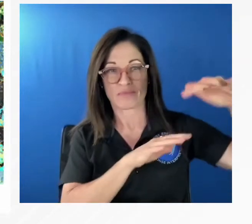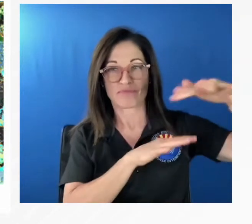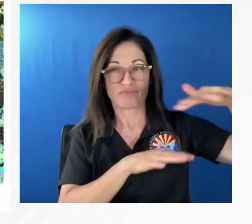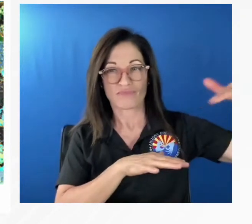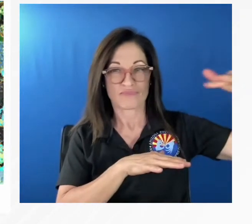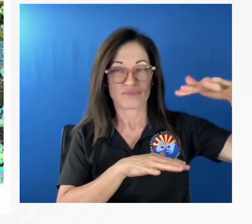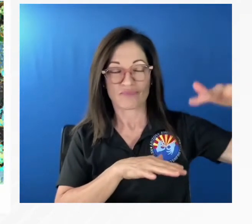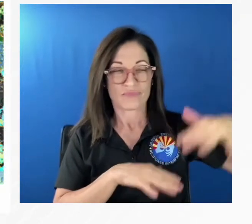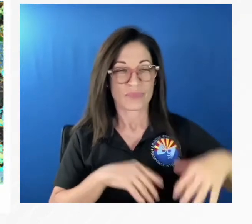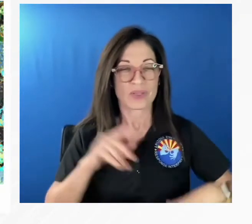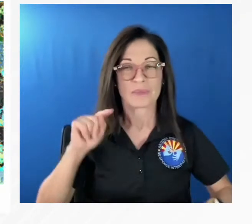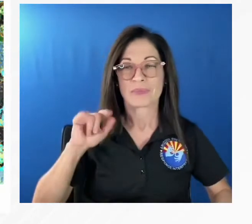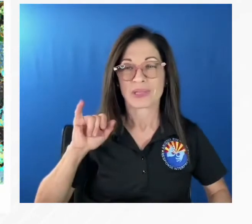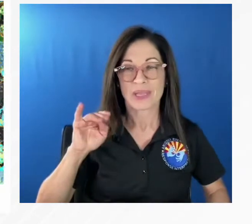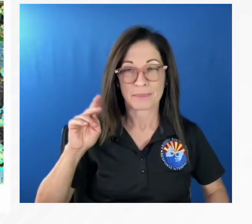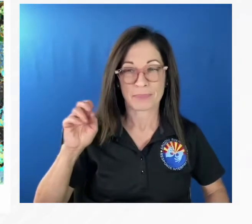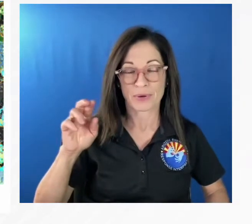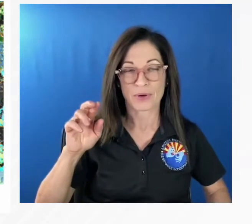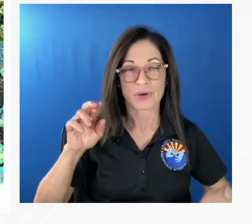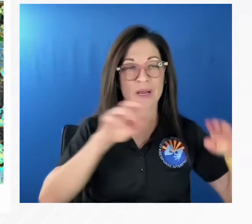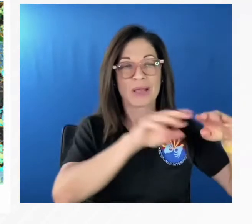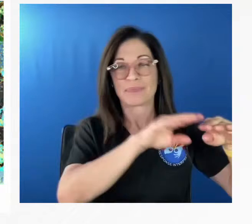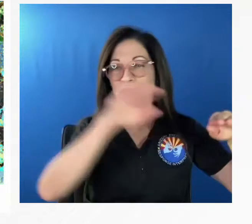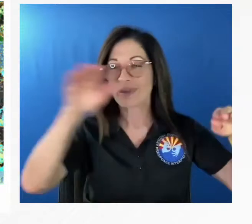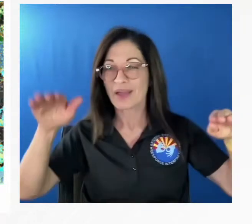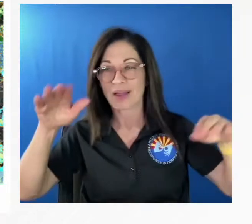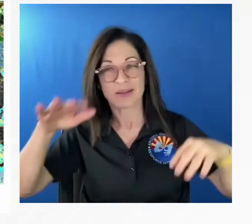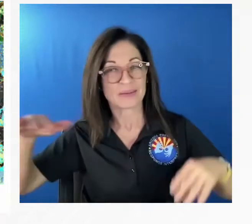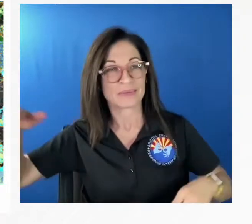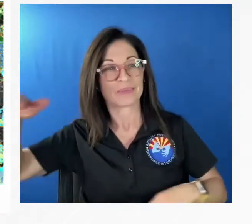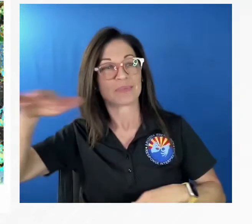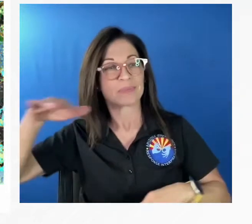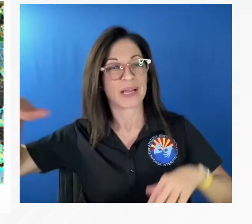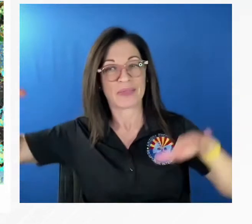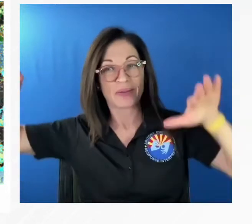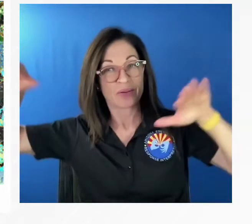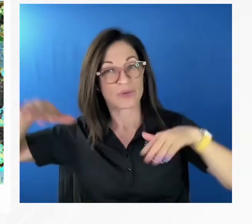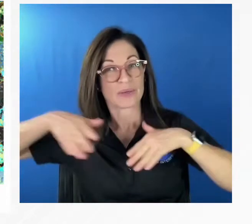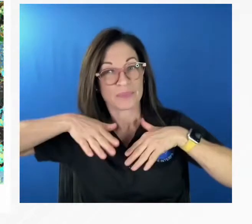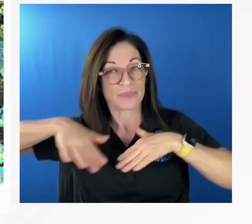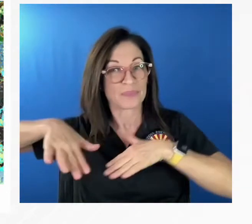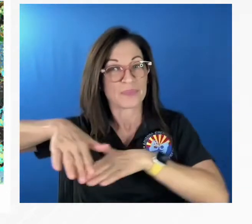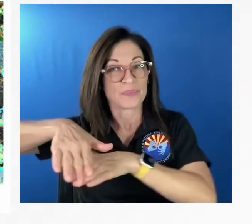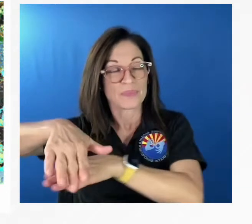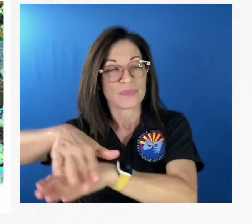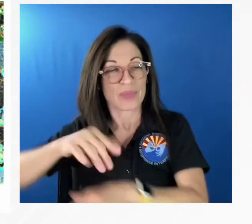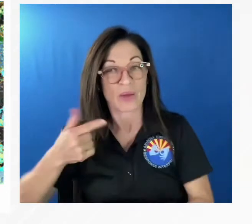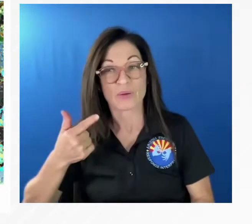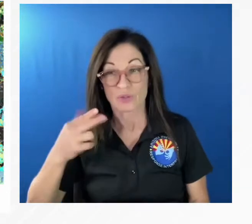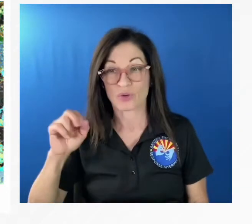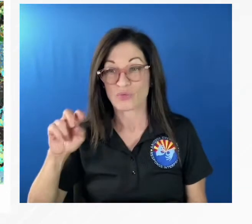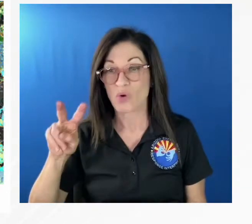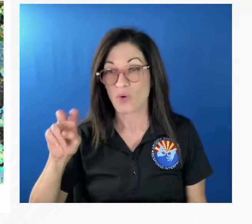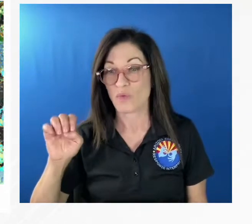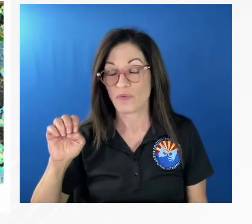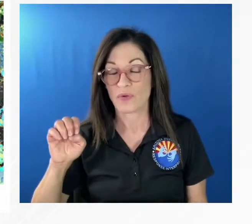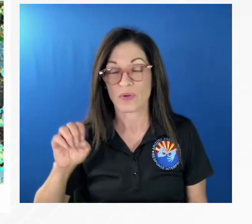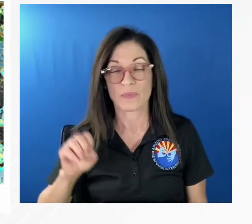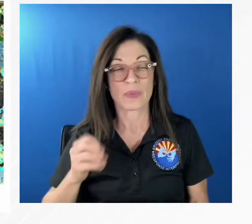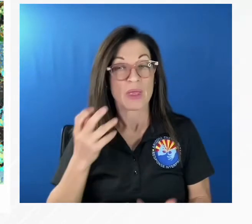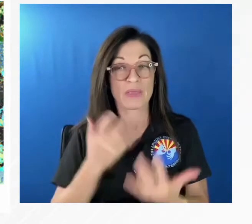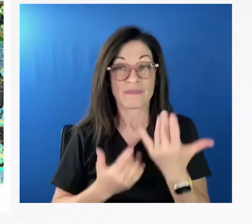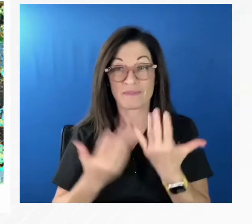timber, and on the other side of that ridge line through those drainages, that's where the grove was. And the fire behavior